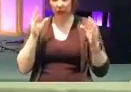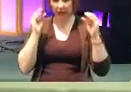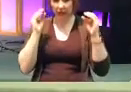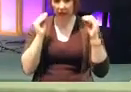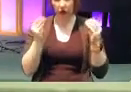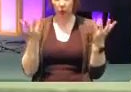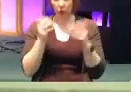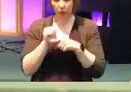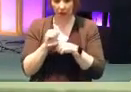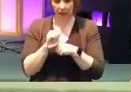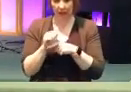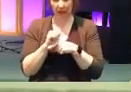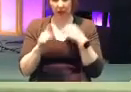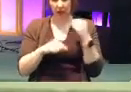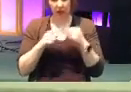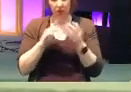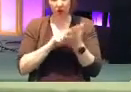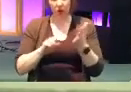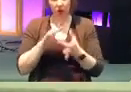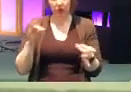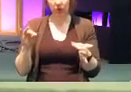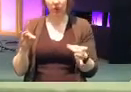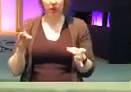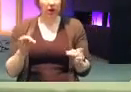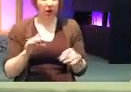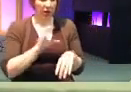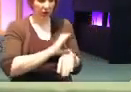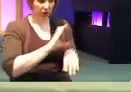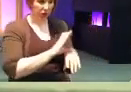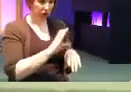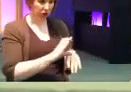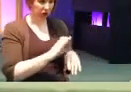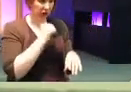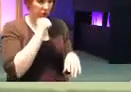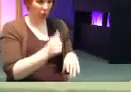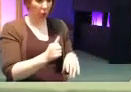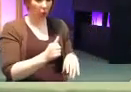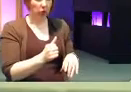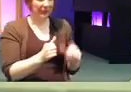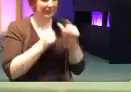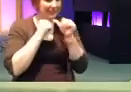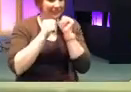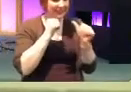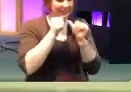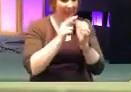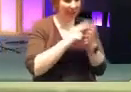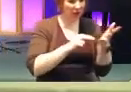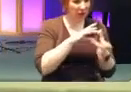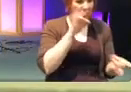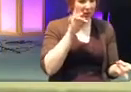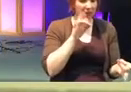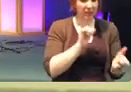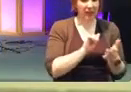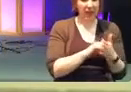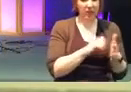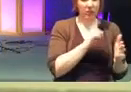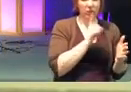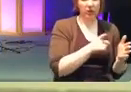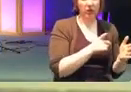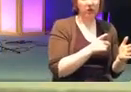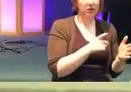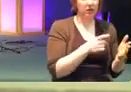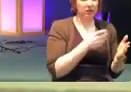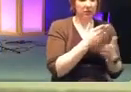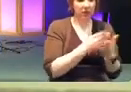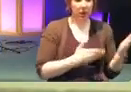Now, again, there's a number of churches that they don't disregard, they don't deny that the Holy Spirit is real, but